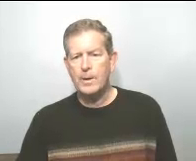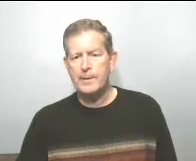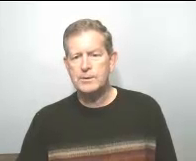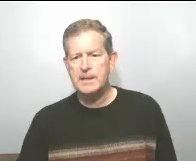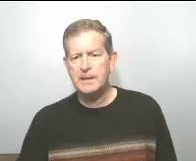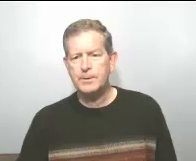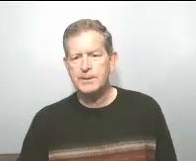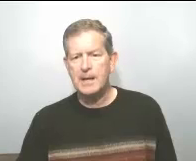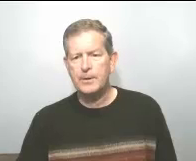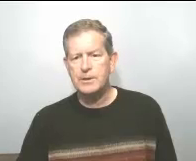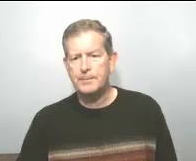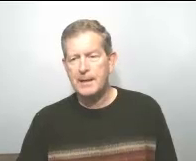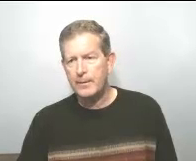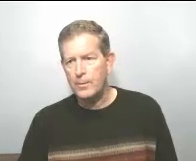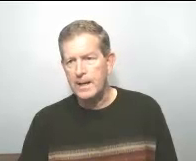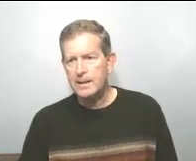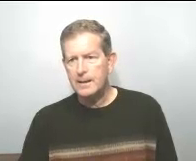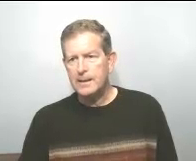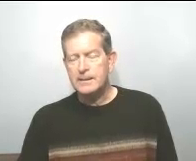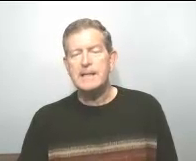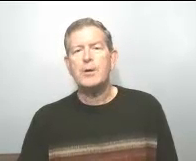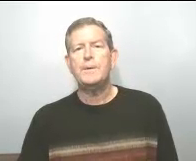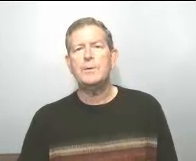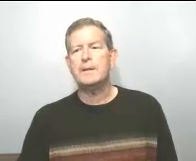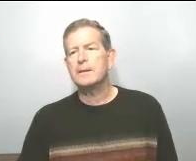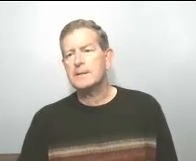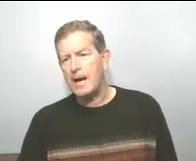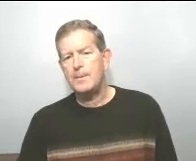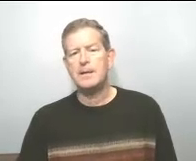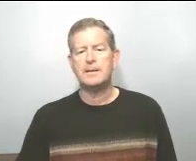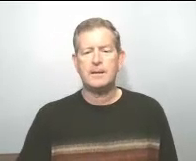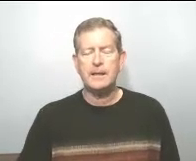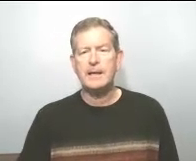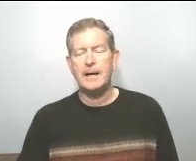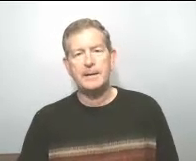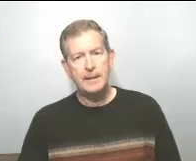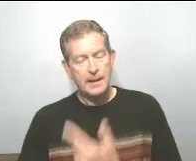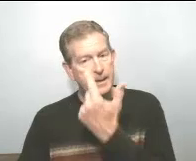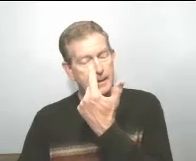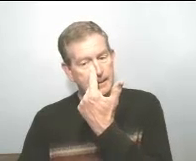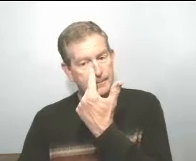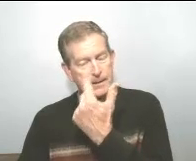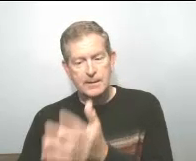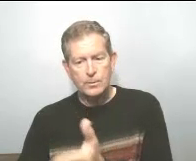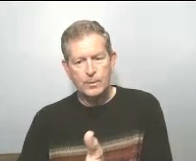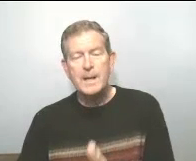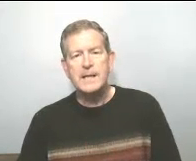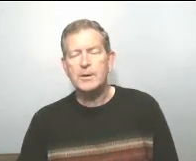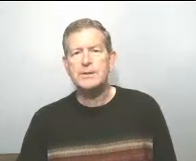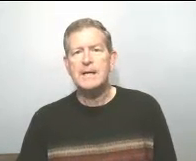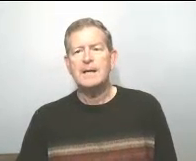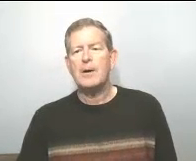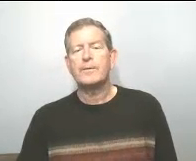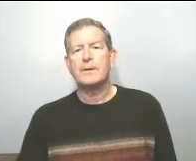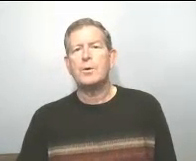And I'll right mouse click and put the stopwatch up out of the way. Today you'll be doing the timing and the clicking on the